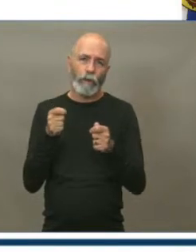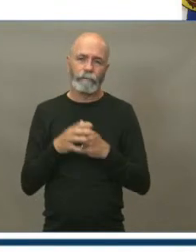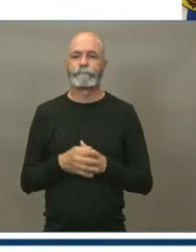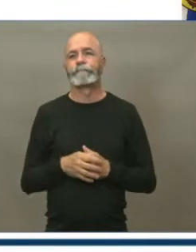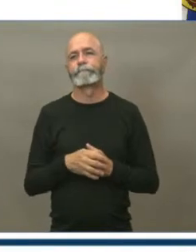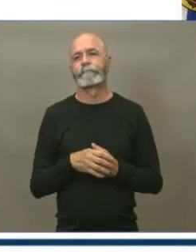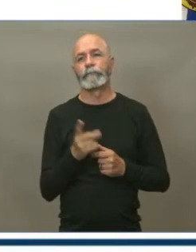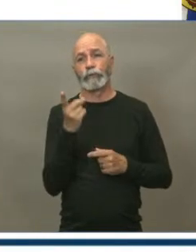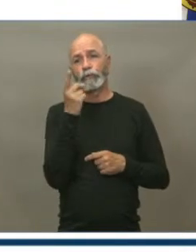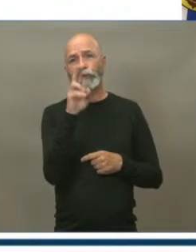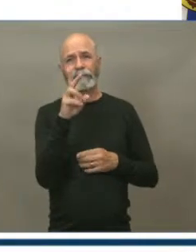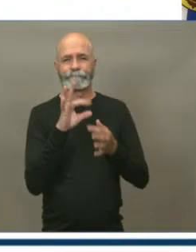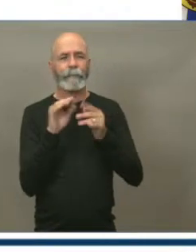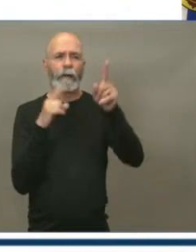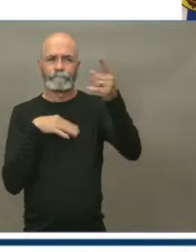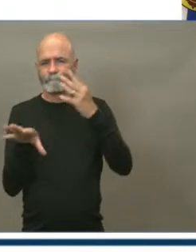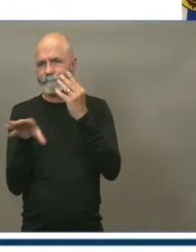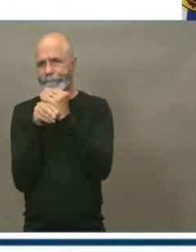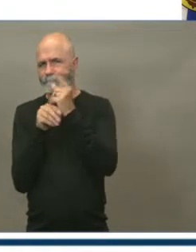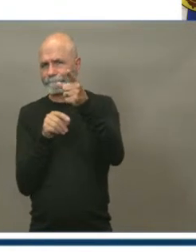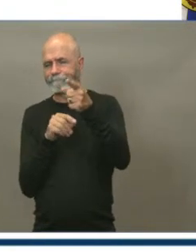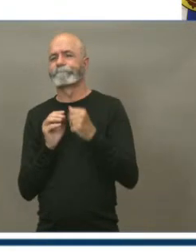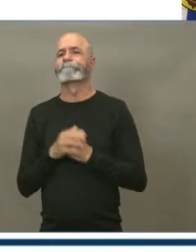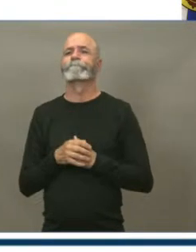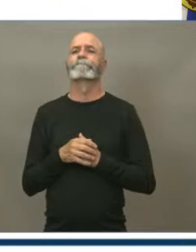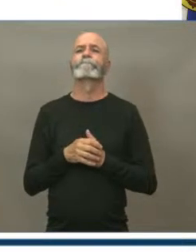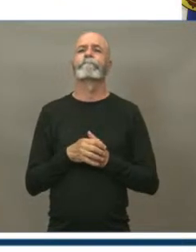we said earlier this week is that people who have a